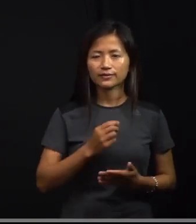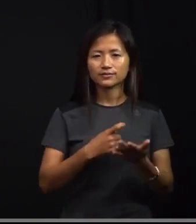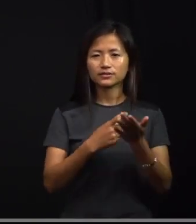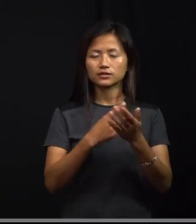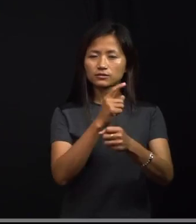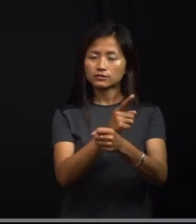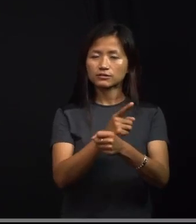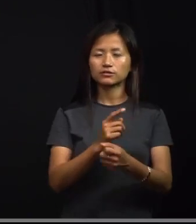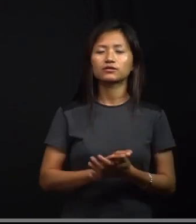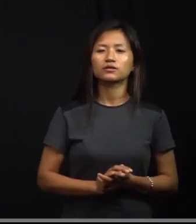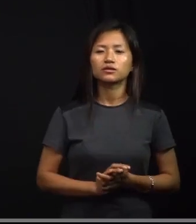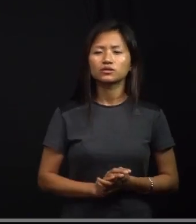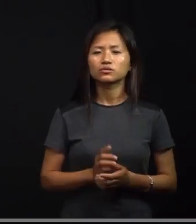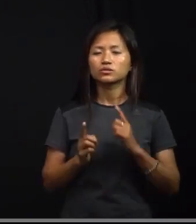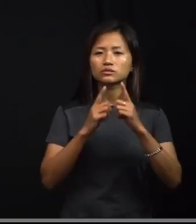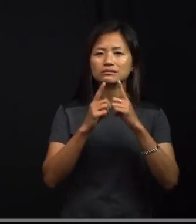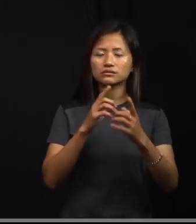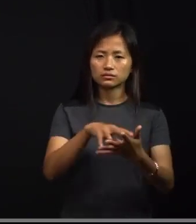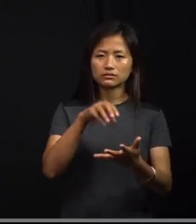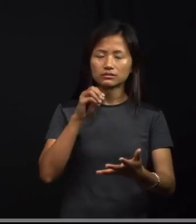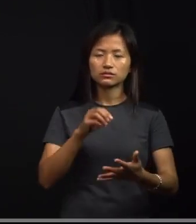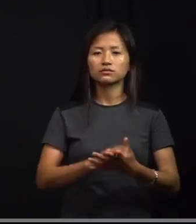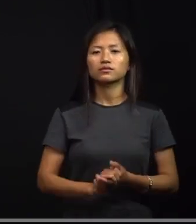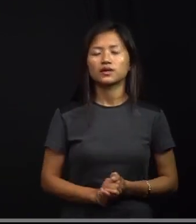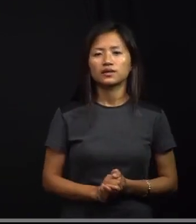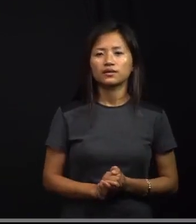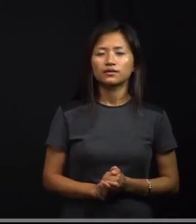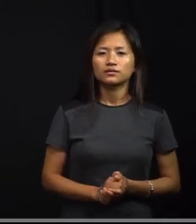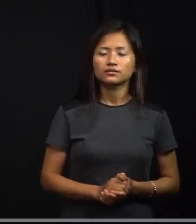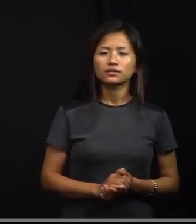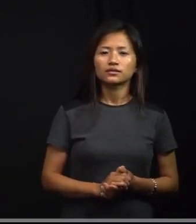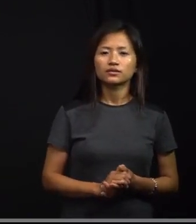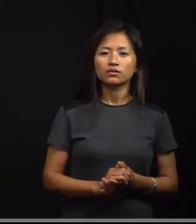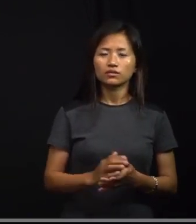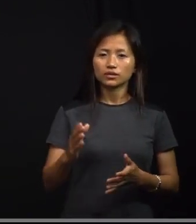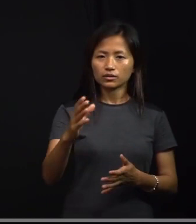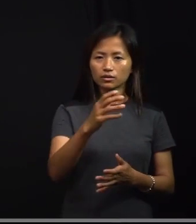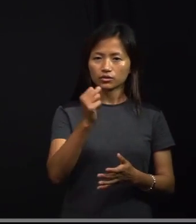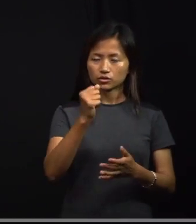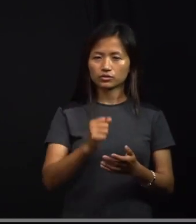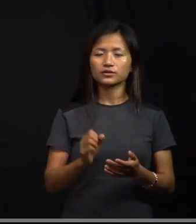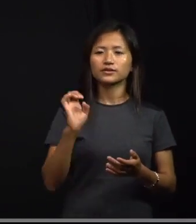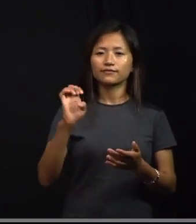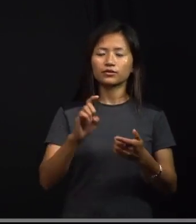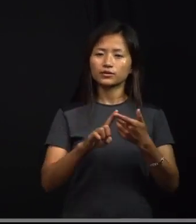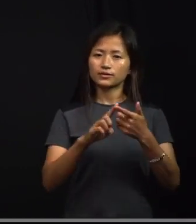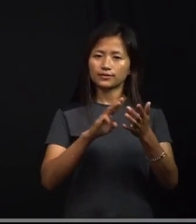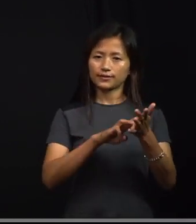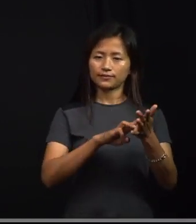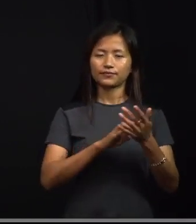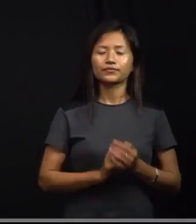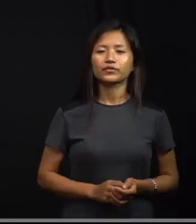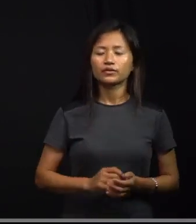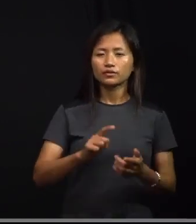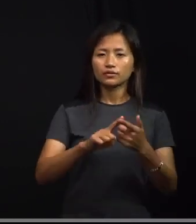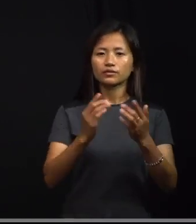supposed to learn the things that are taught to you, right? So that is known as controlled environment. And then education is